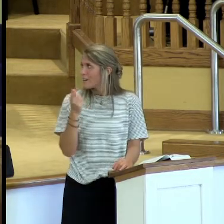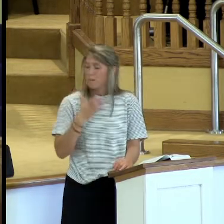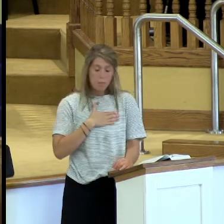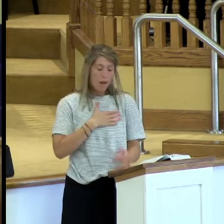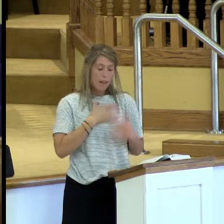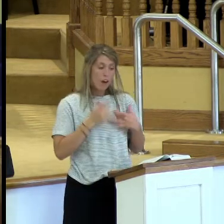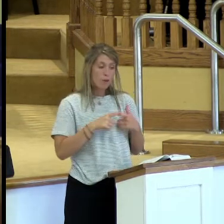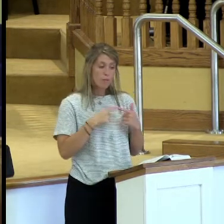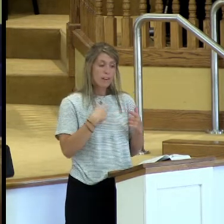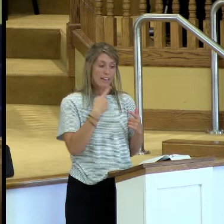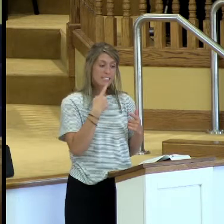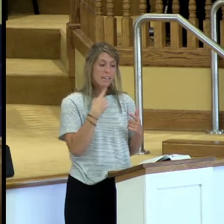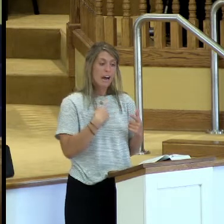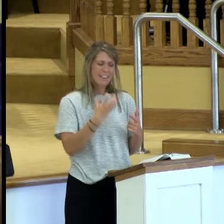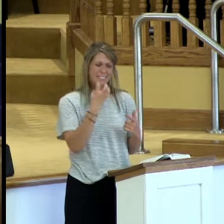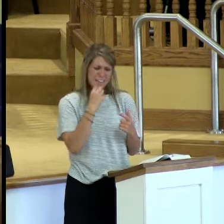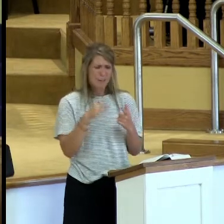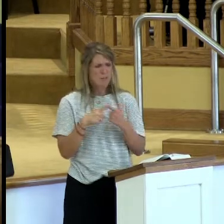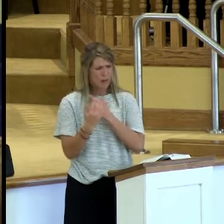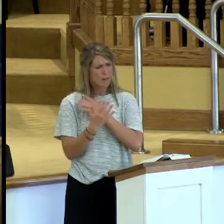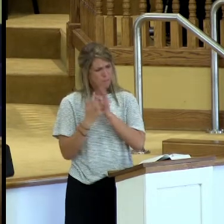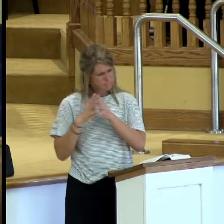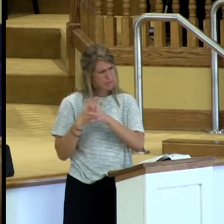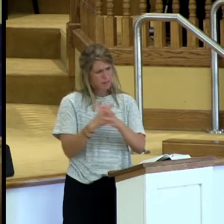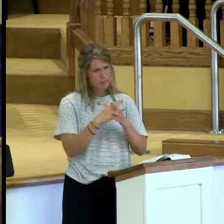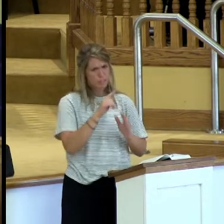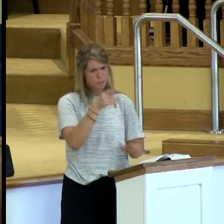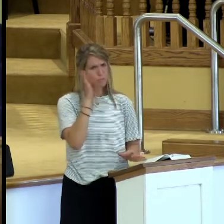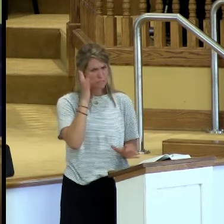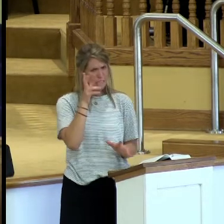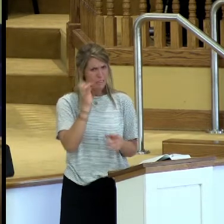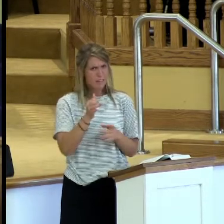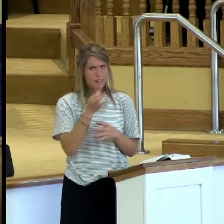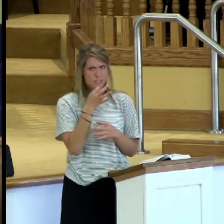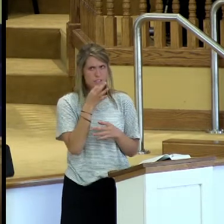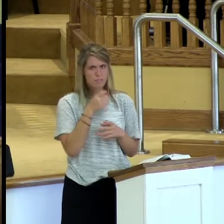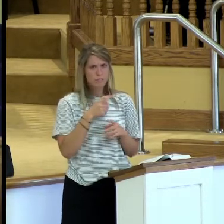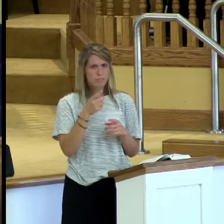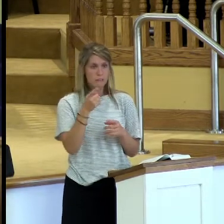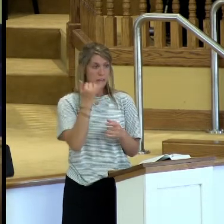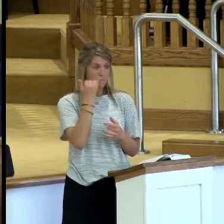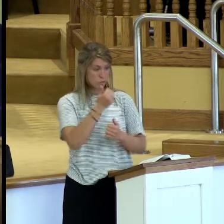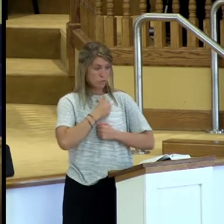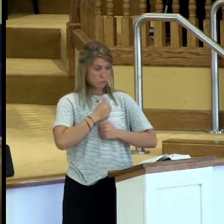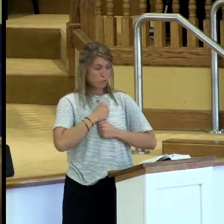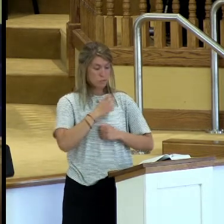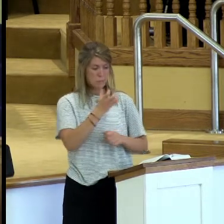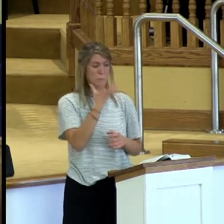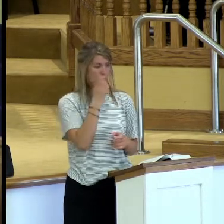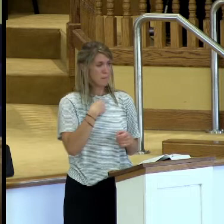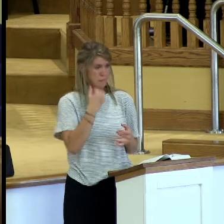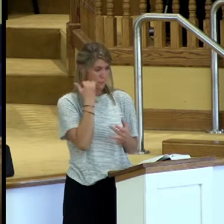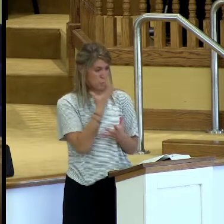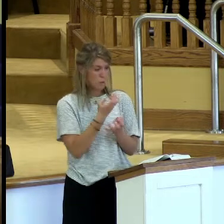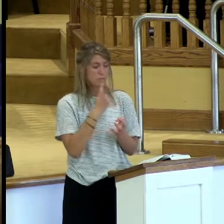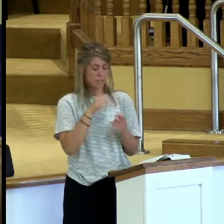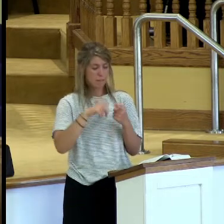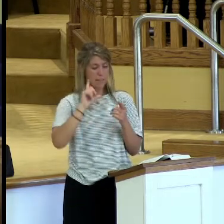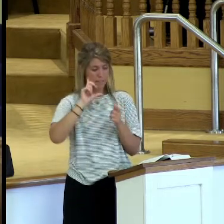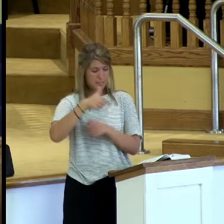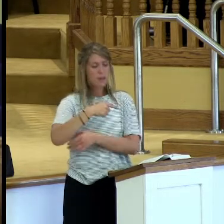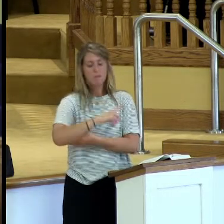Understand my heart whenever I say that. I do care about our country, and y'all are going to hear it in a second. Any veteran in here, you can get mad at me if you want. We'll talk about it